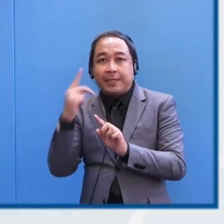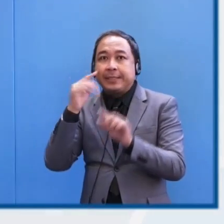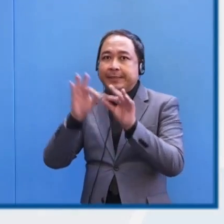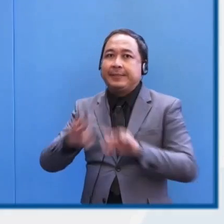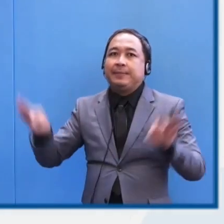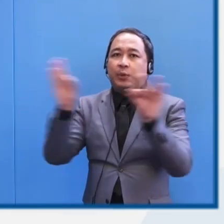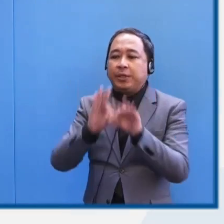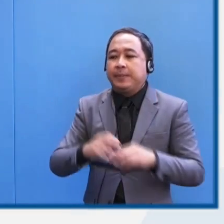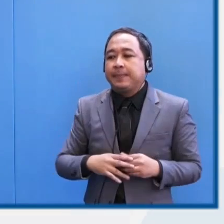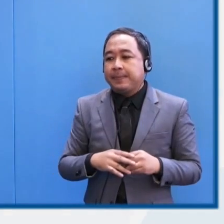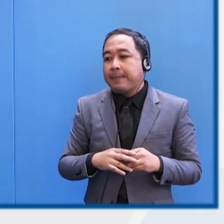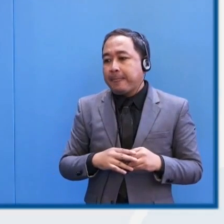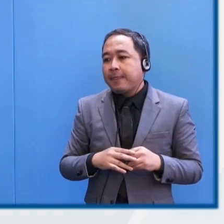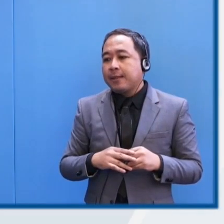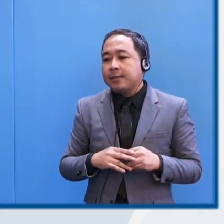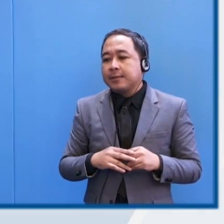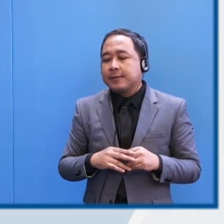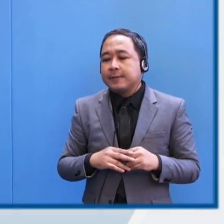Nazarene?